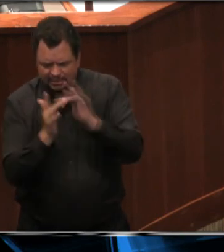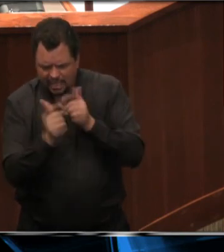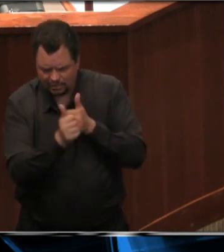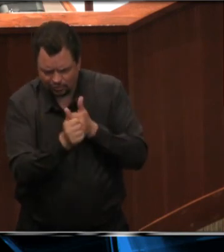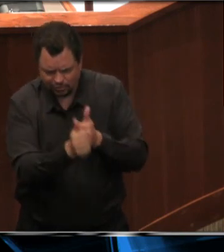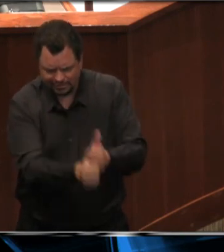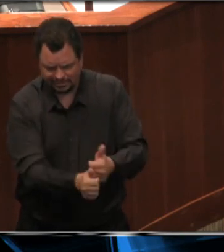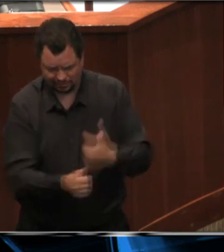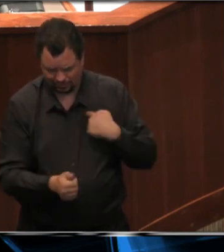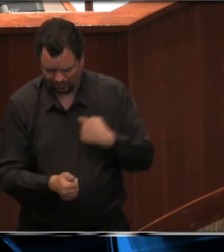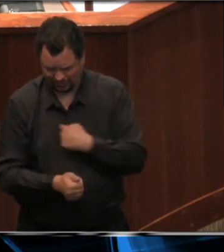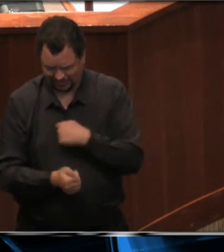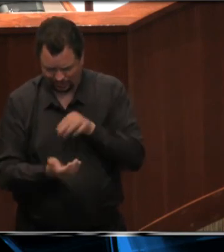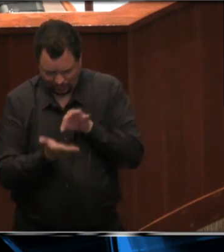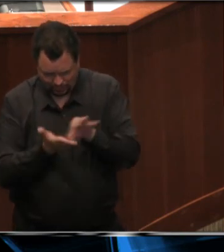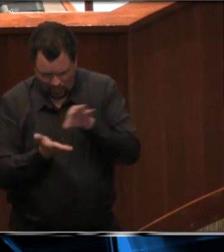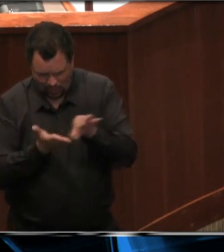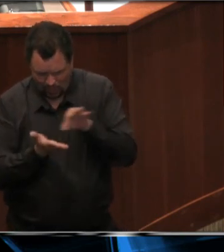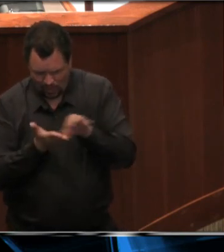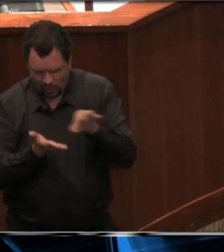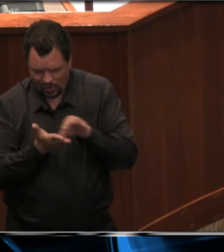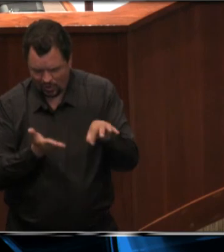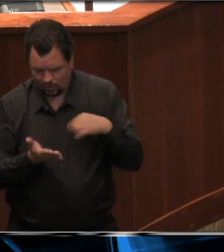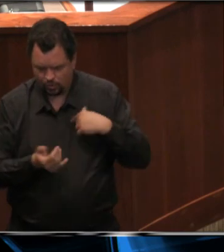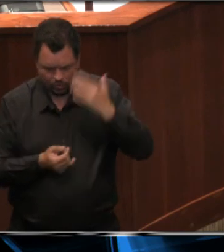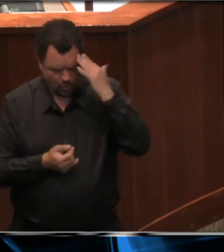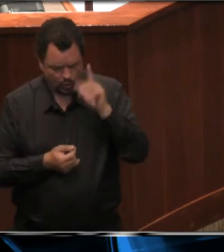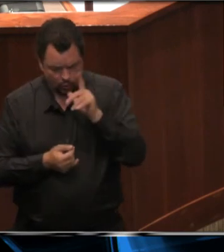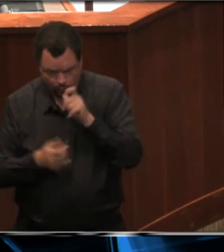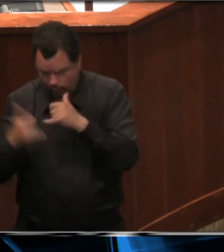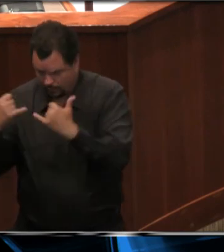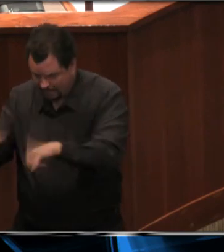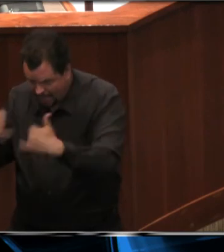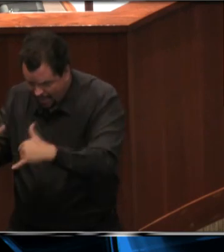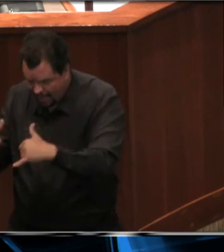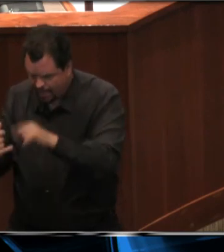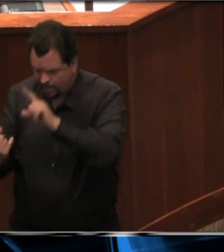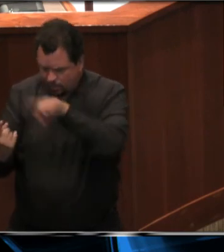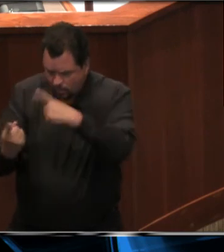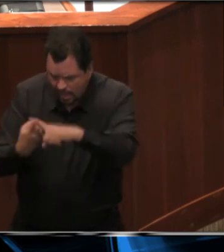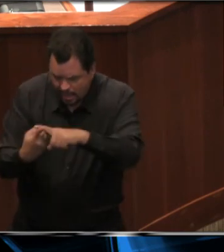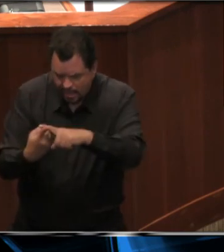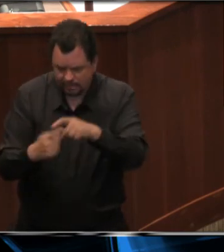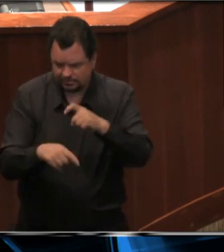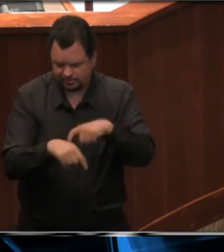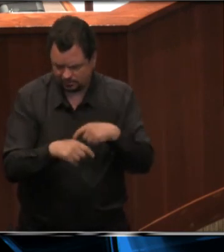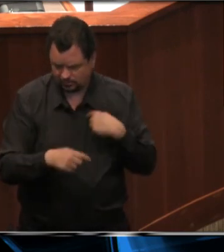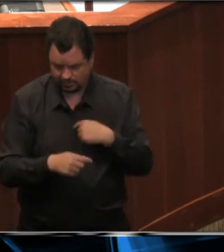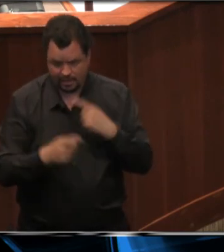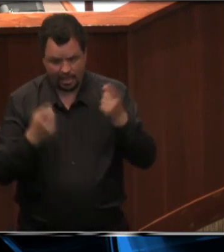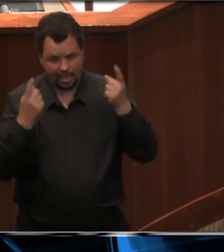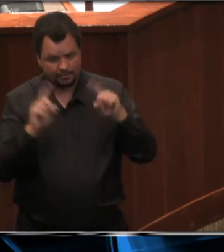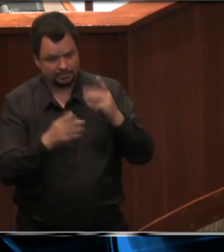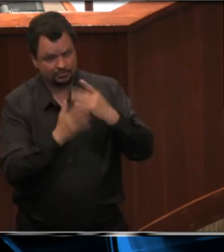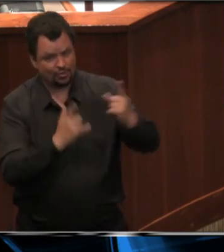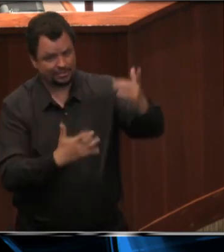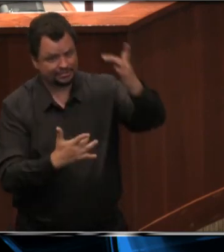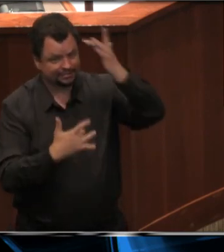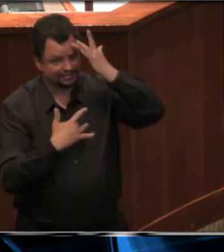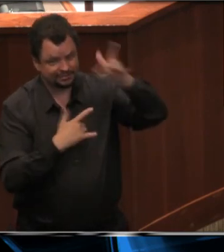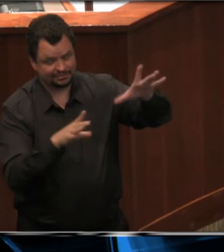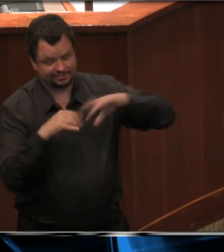who at what time throughout every minute of the night. So should there be a problem with somebody contracting